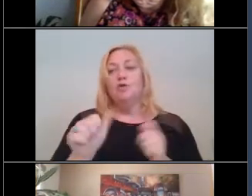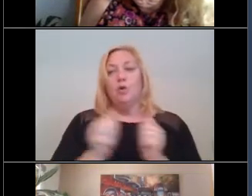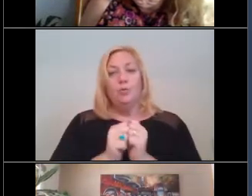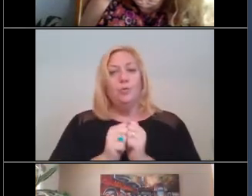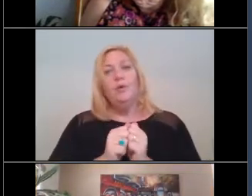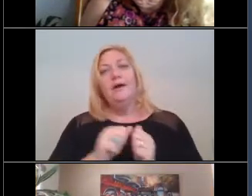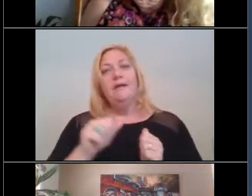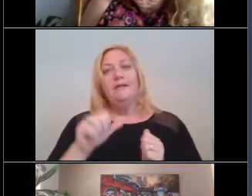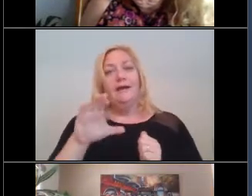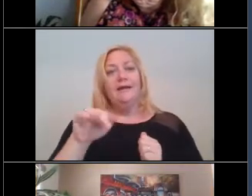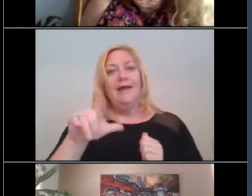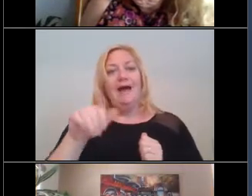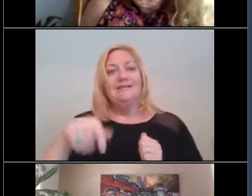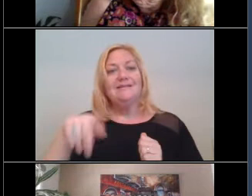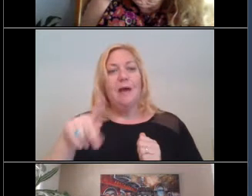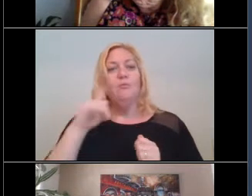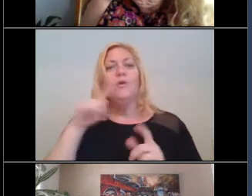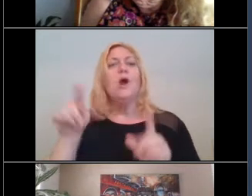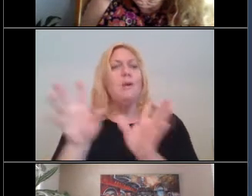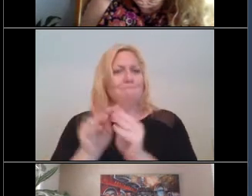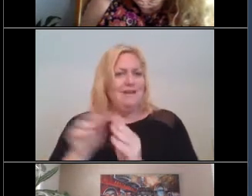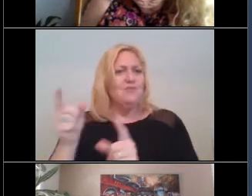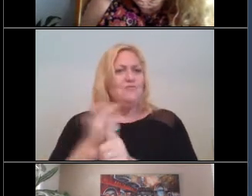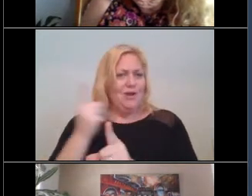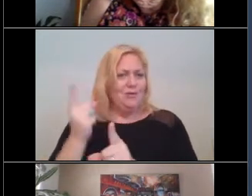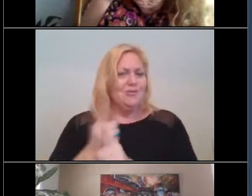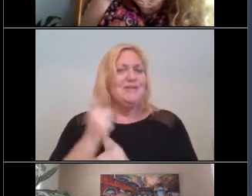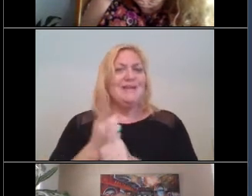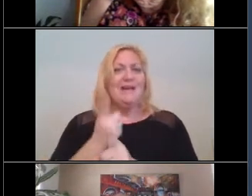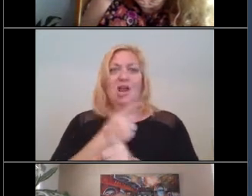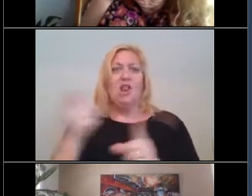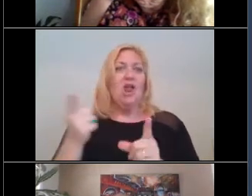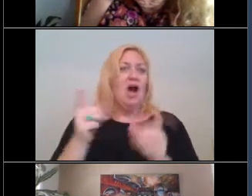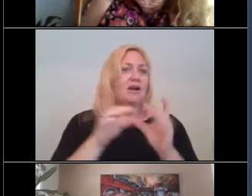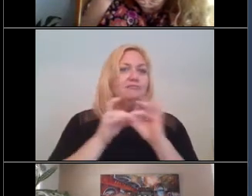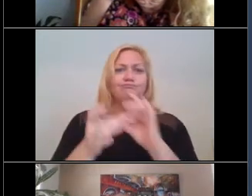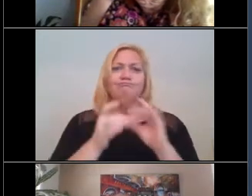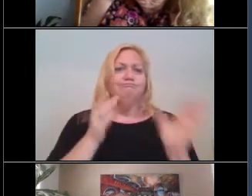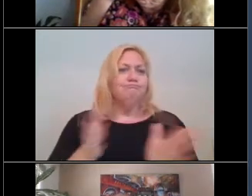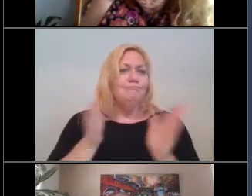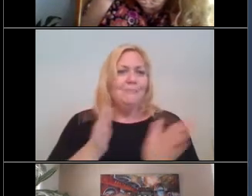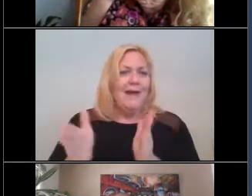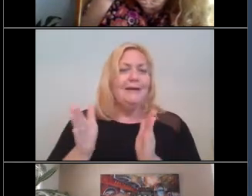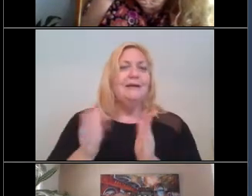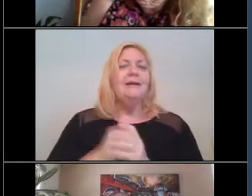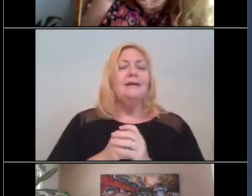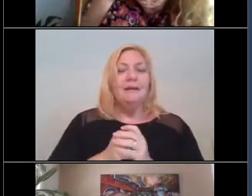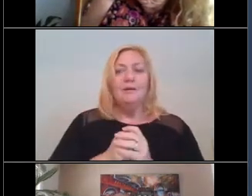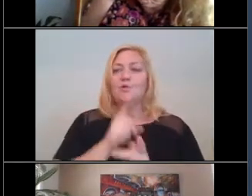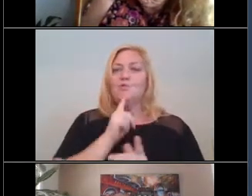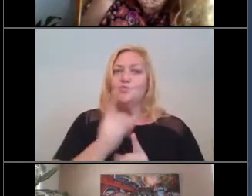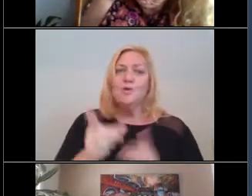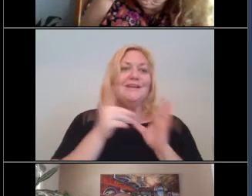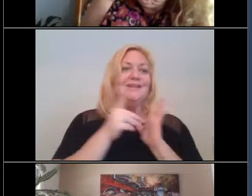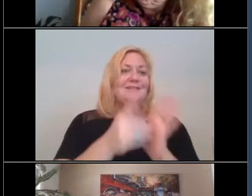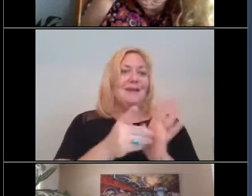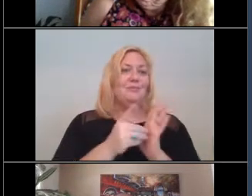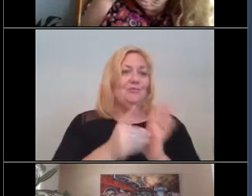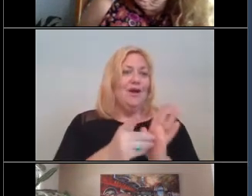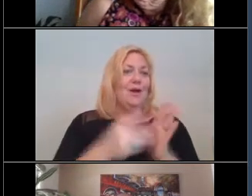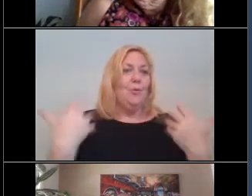at CalSTA. We're meeting regularly and doing a ton of coordination. So it just really demonstrates